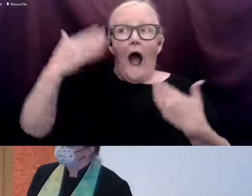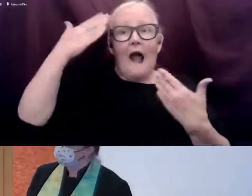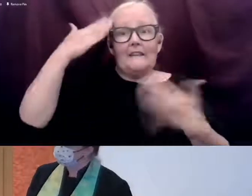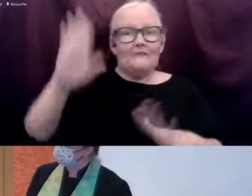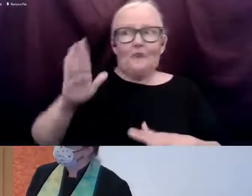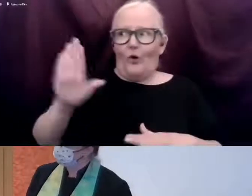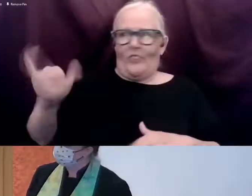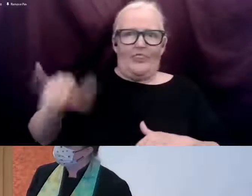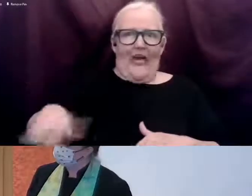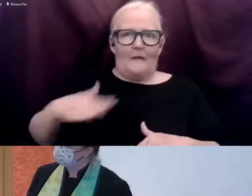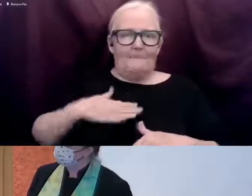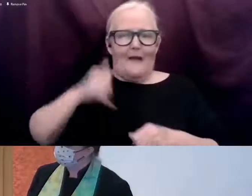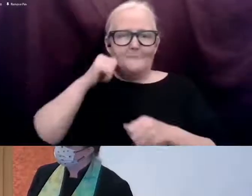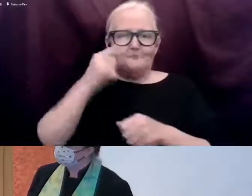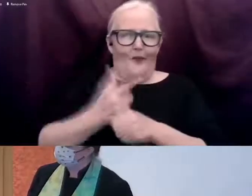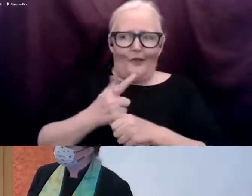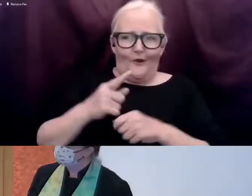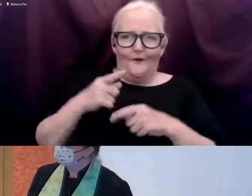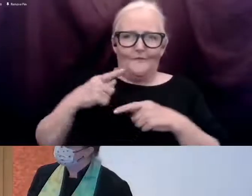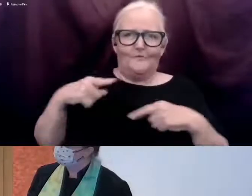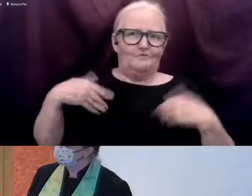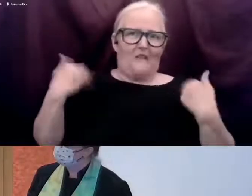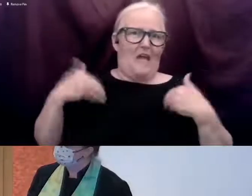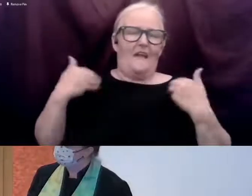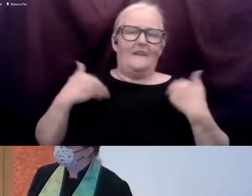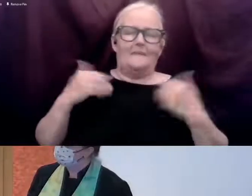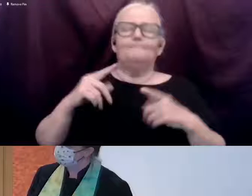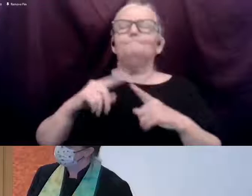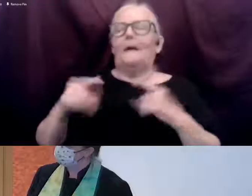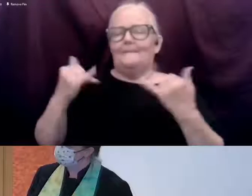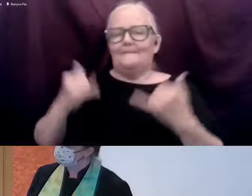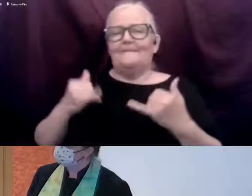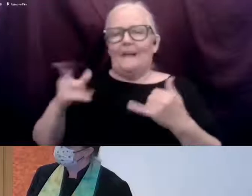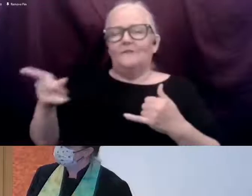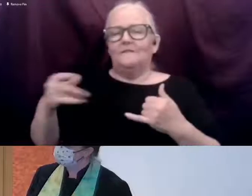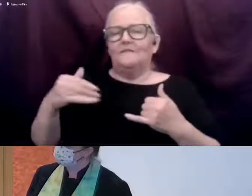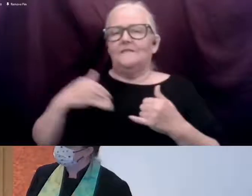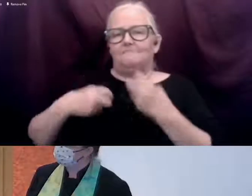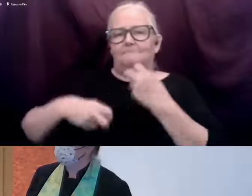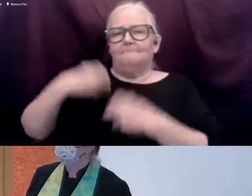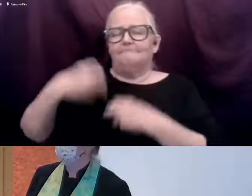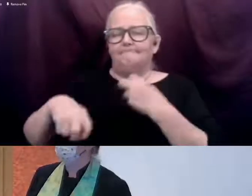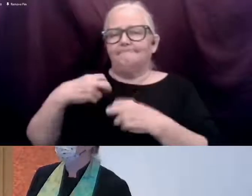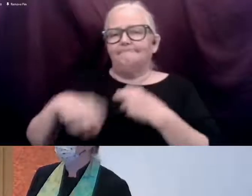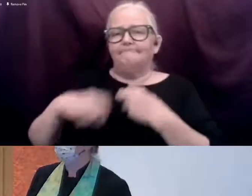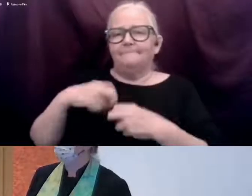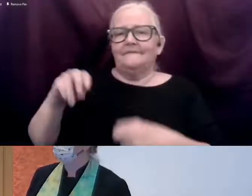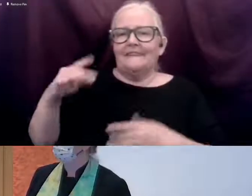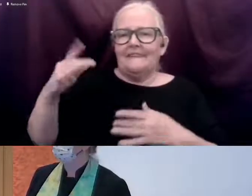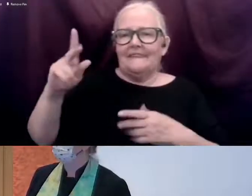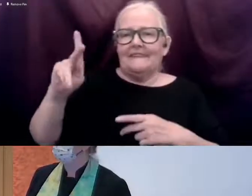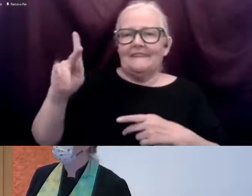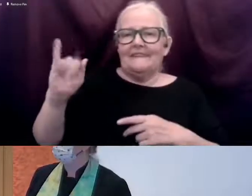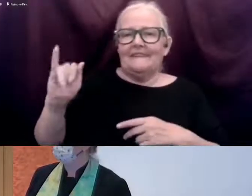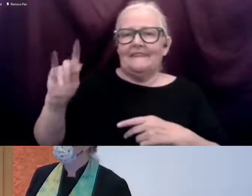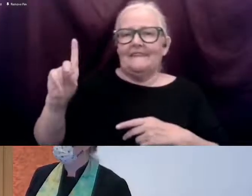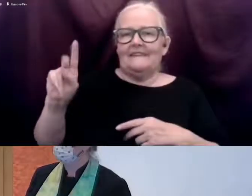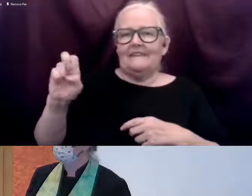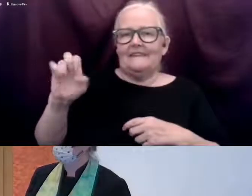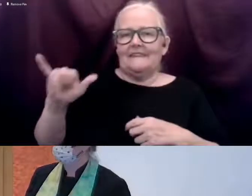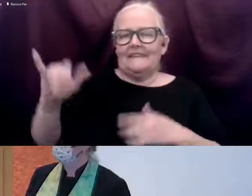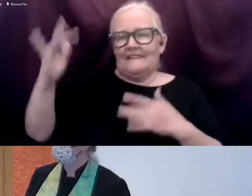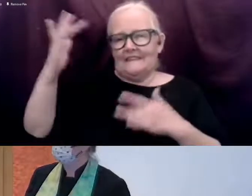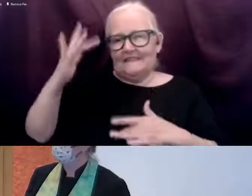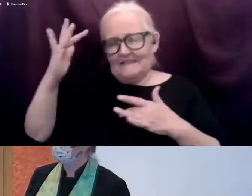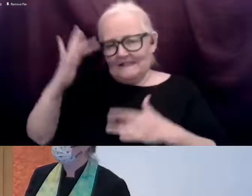is suffering from stage 4 kidney disease, and he has other things